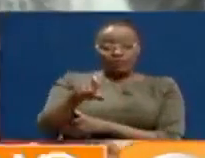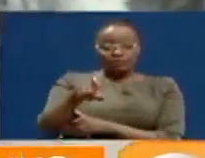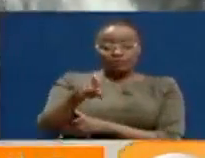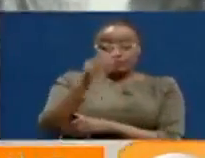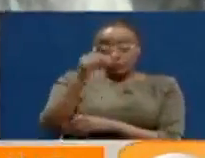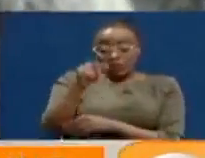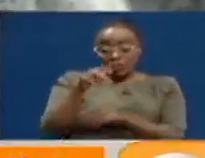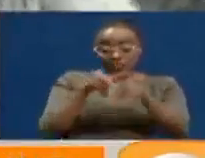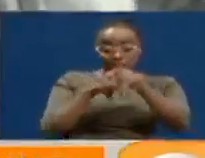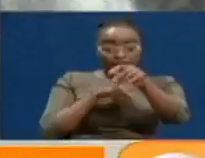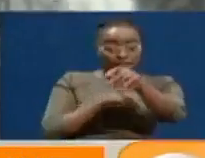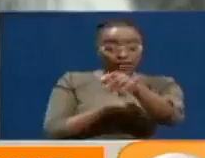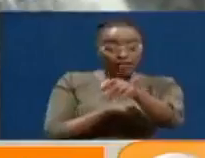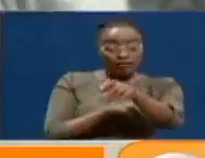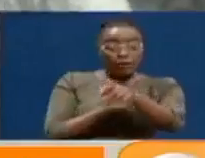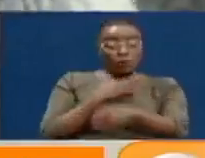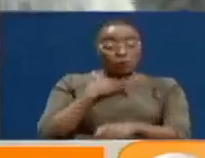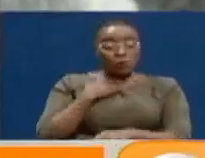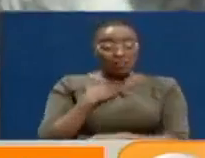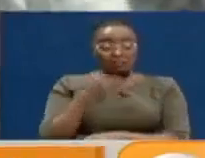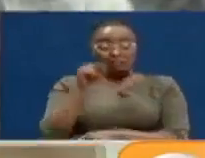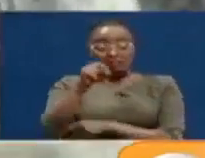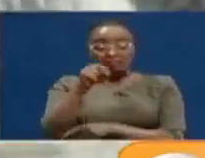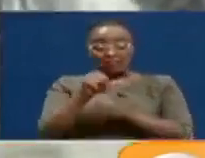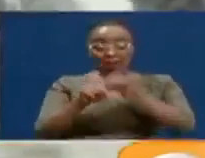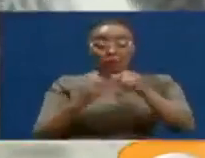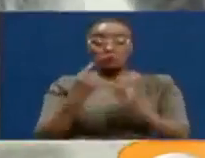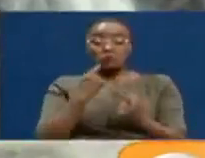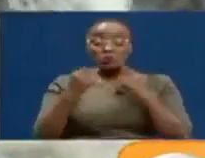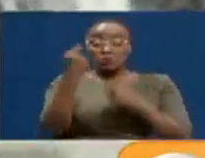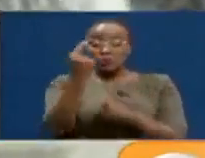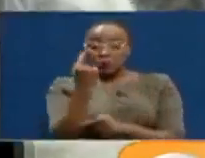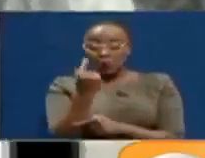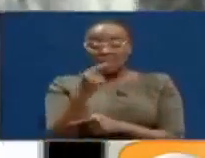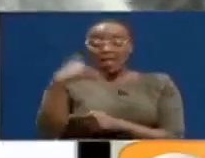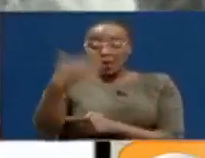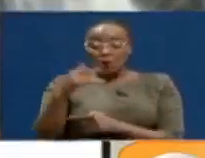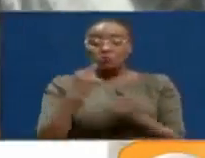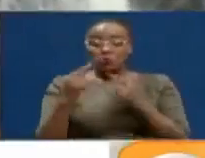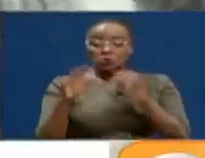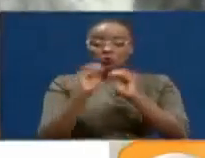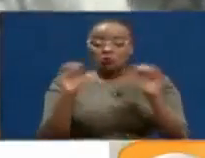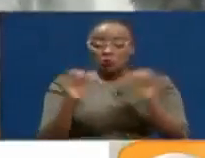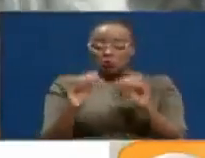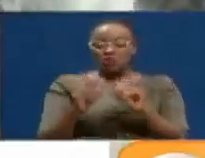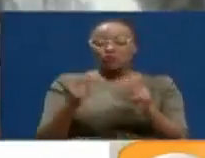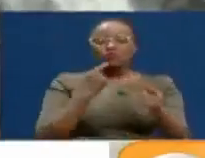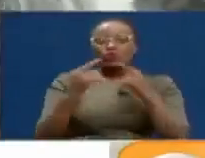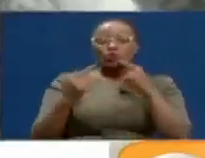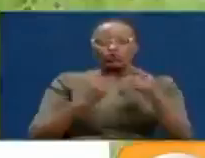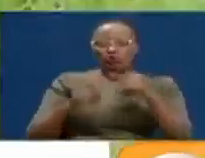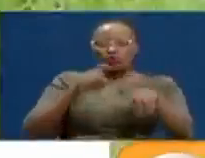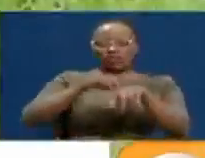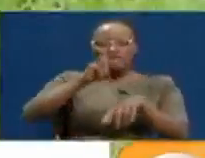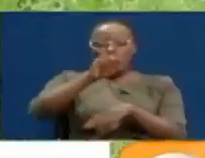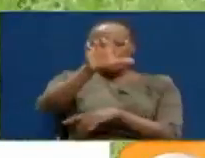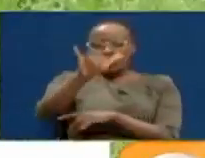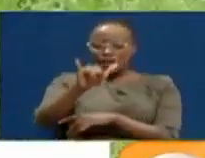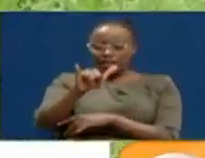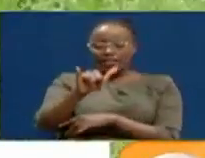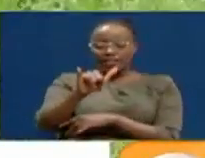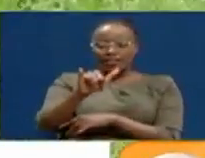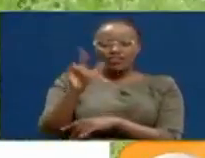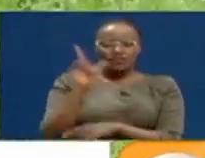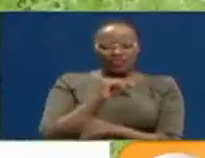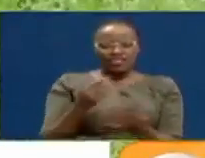taa kwa bridge. Na hii sitaki iwe eti ni maneno ya kuongea now and then. Hii maneno ya taa tuliongea wakati wa Willie Kimani. But light